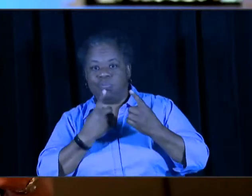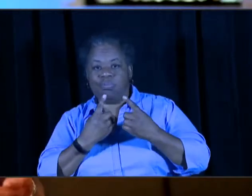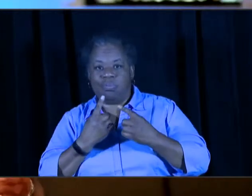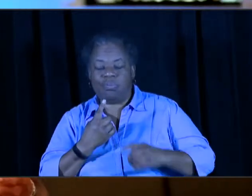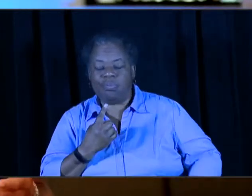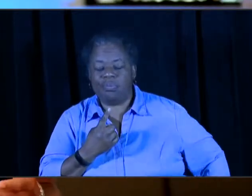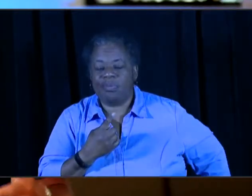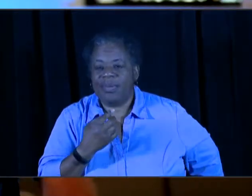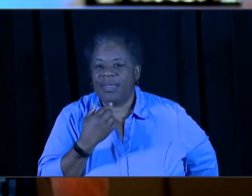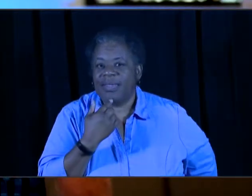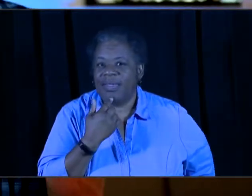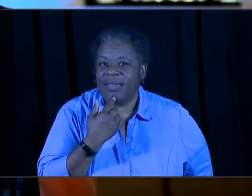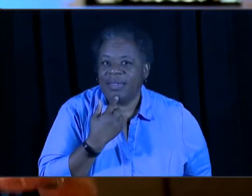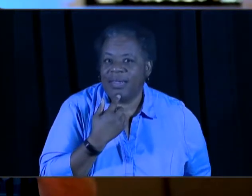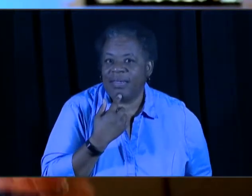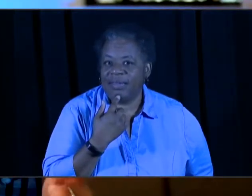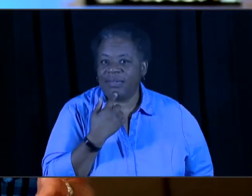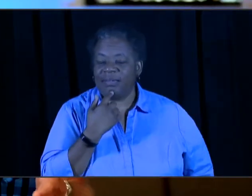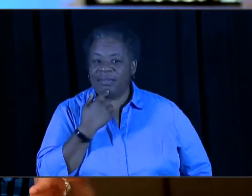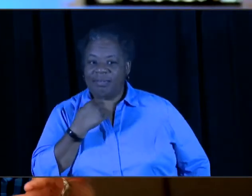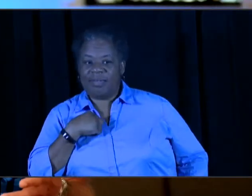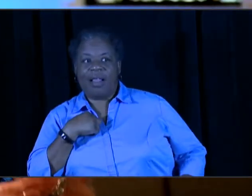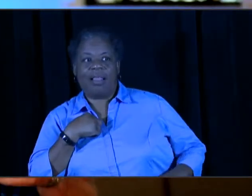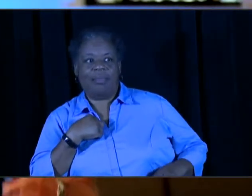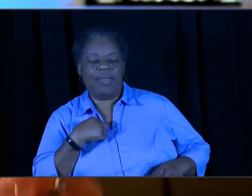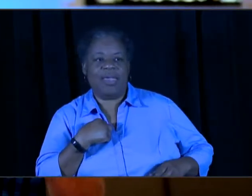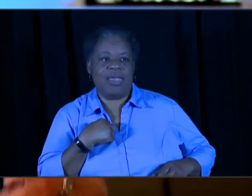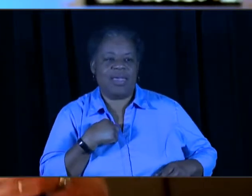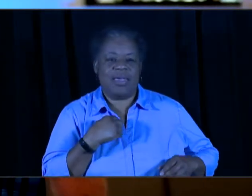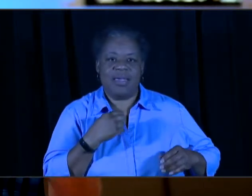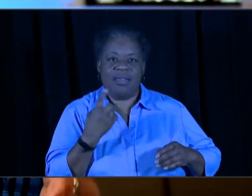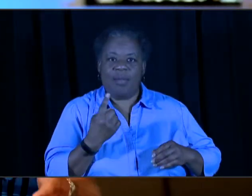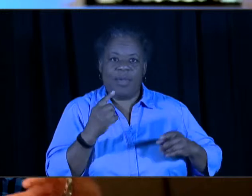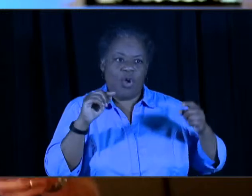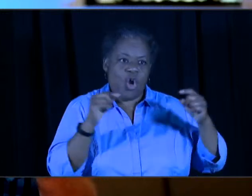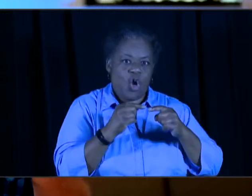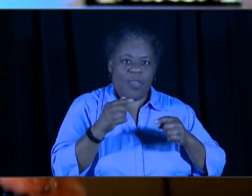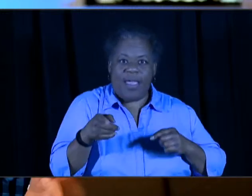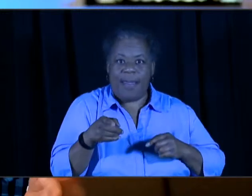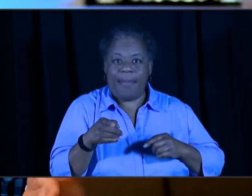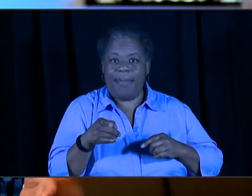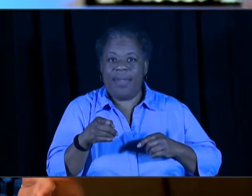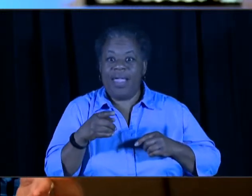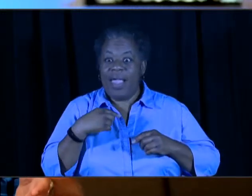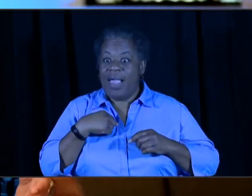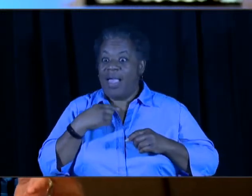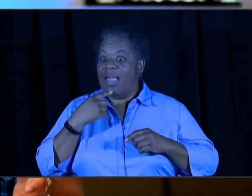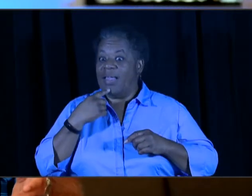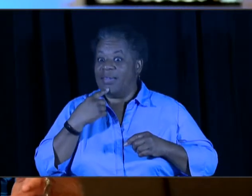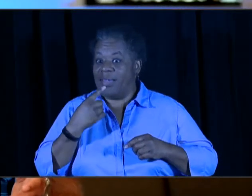end up telling them that it's okay not to get to forgiveness right away.